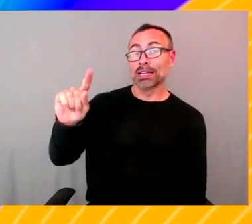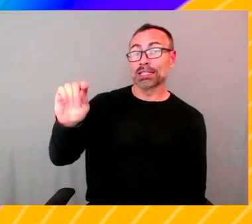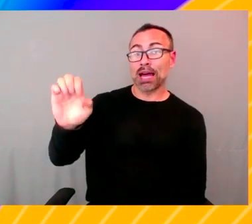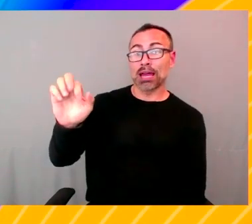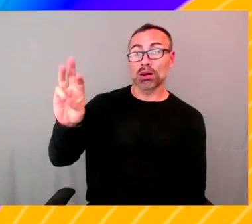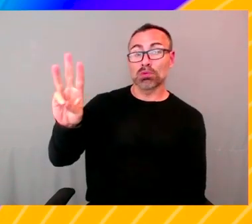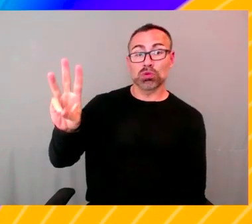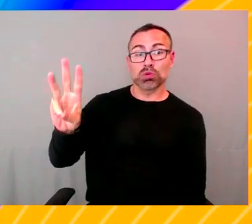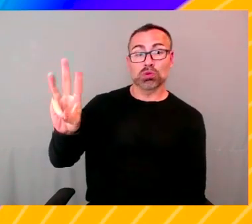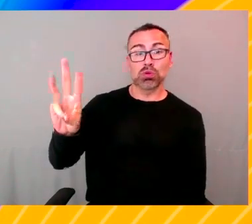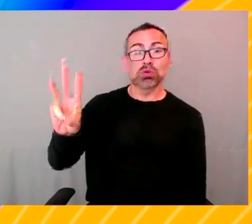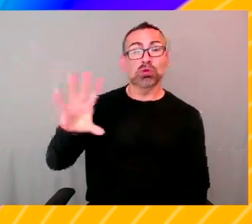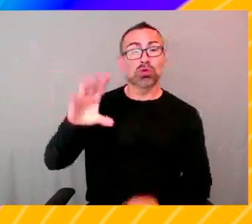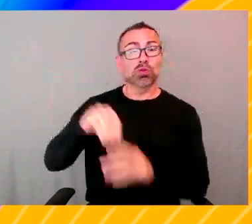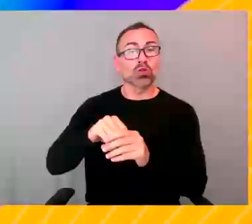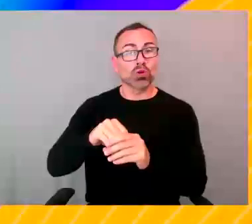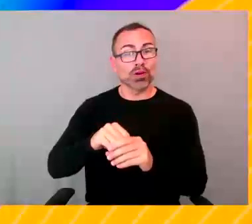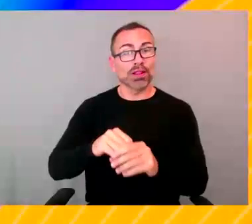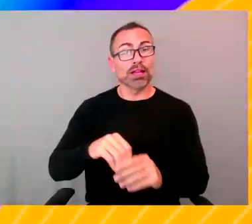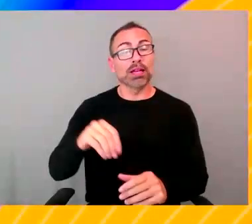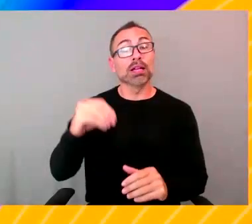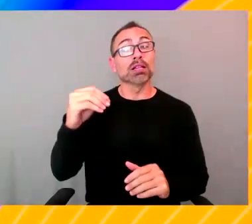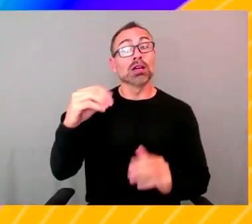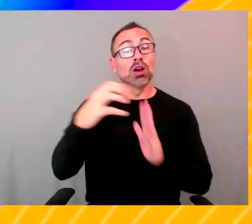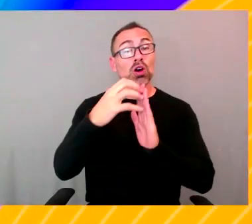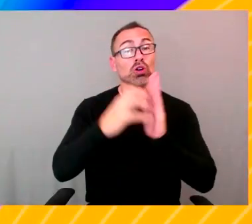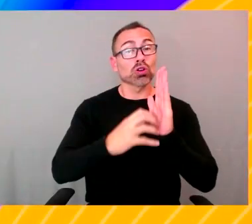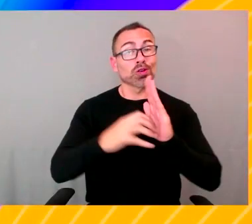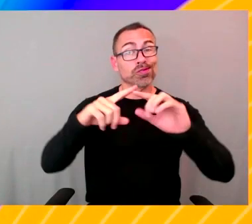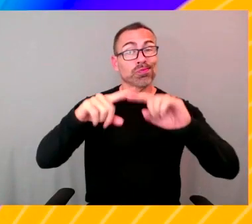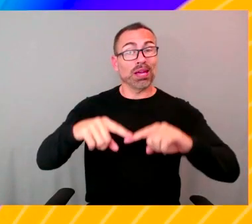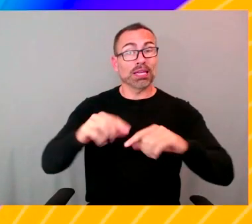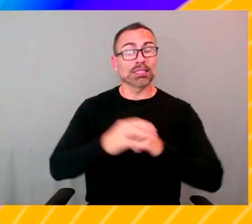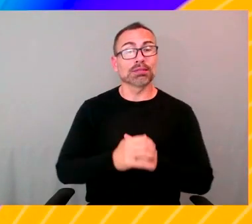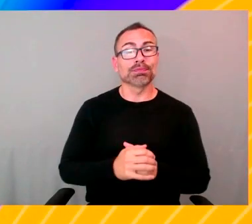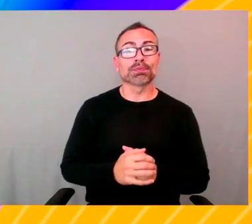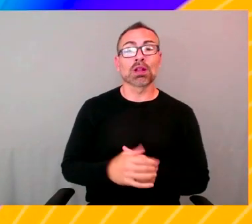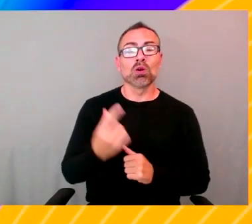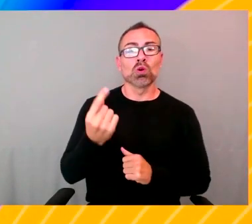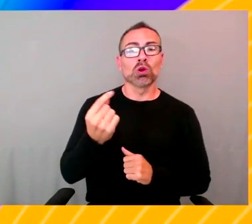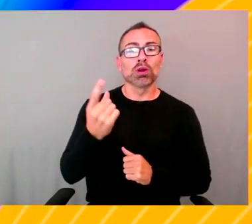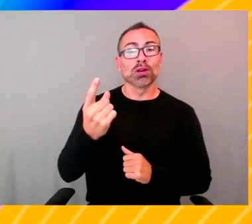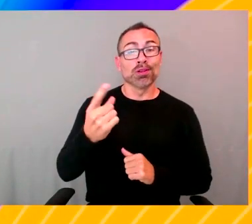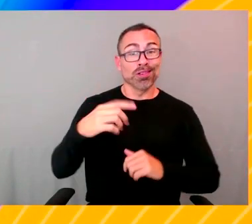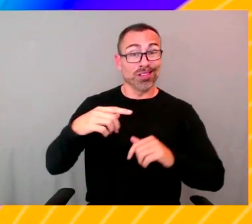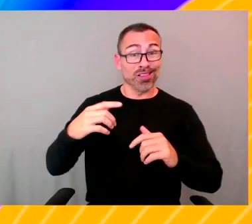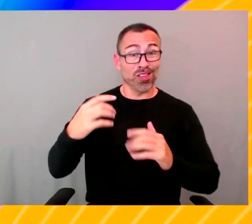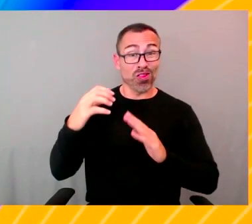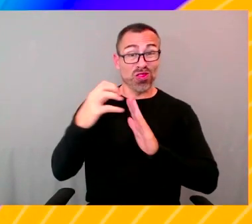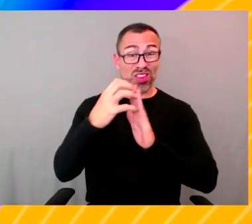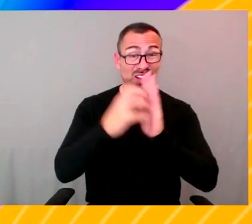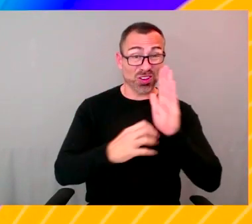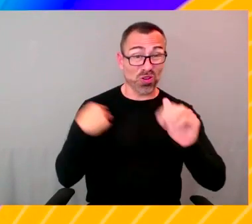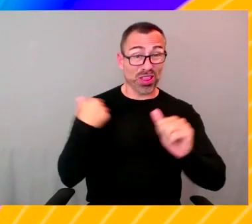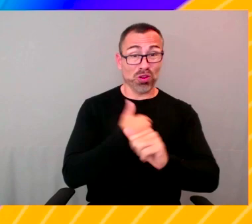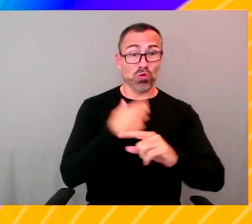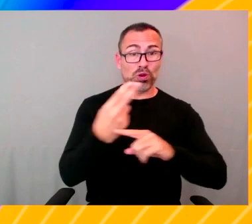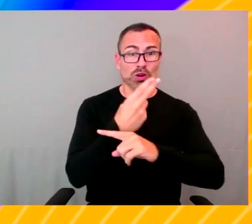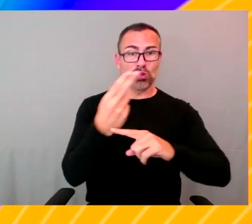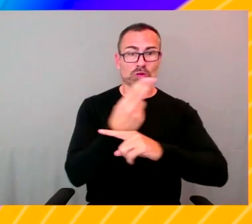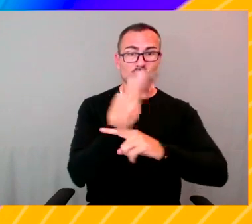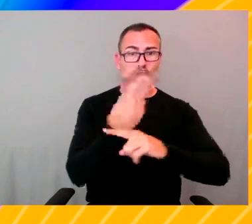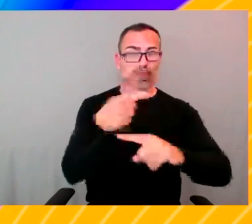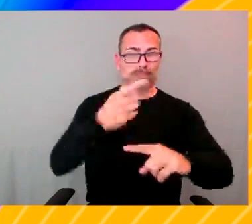in AWS Glue Studio is to provide the code that we are using under the hood to execute this